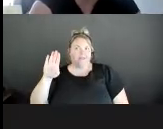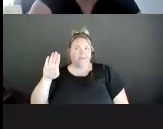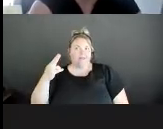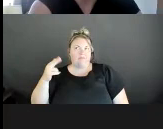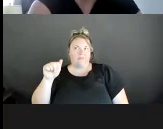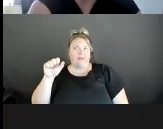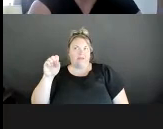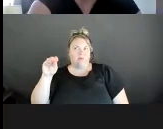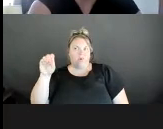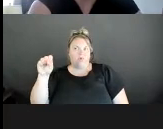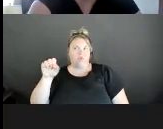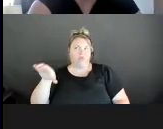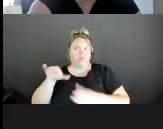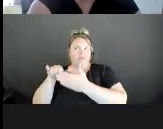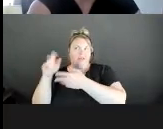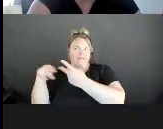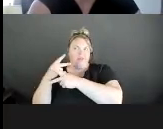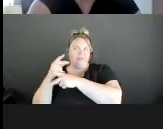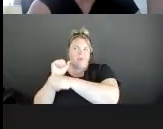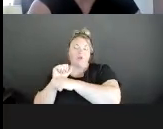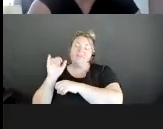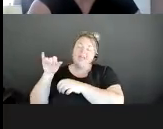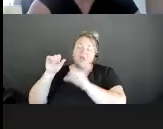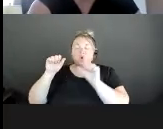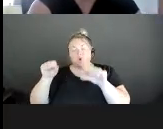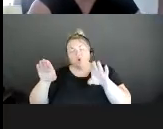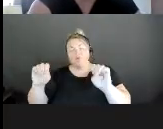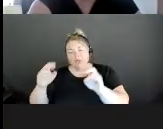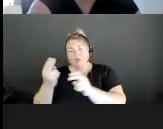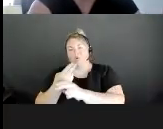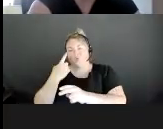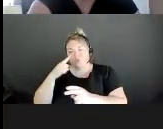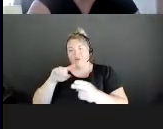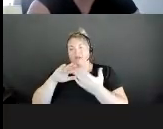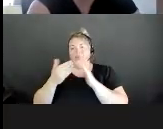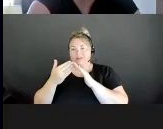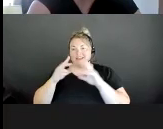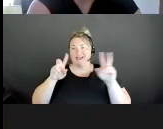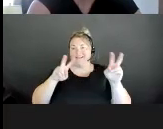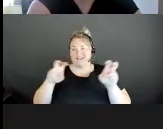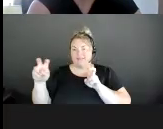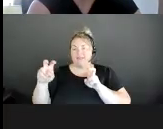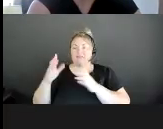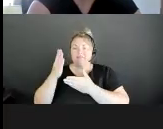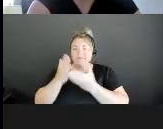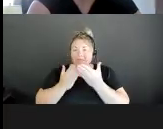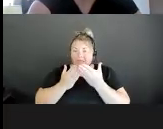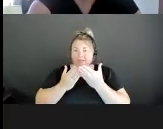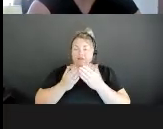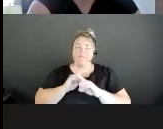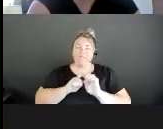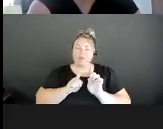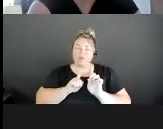type of work, that can be used for that community assessment piece. So that